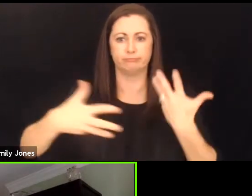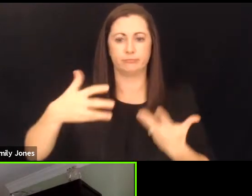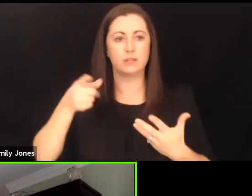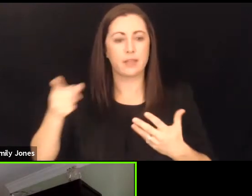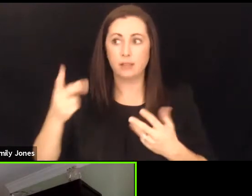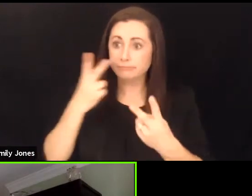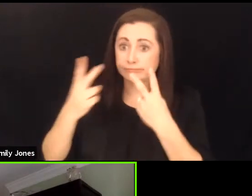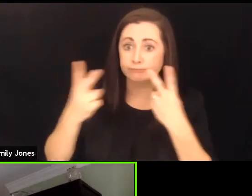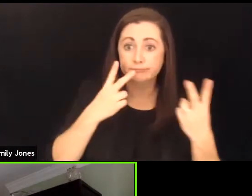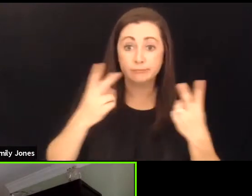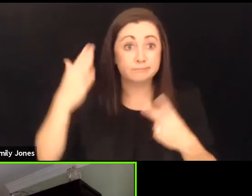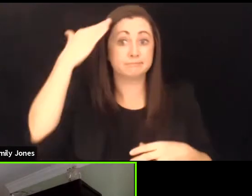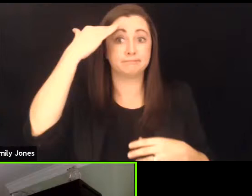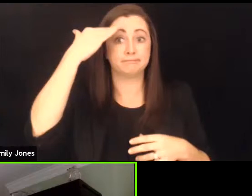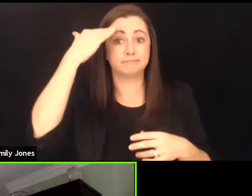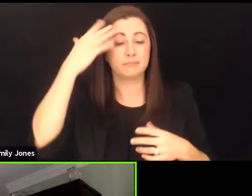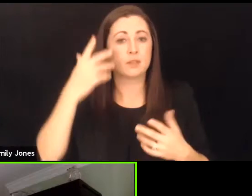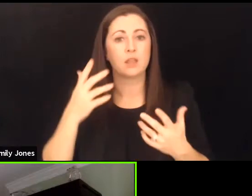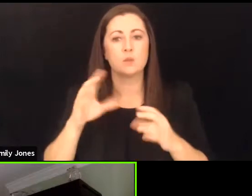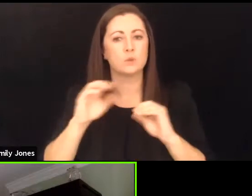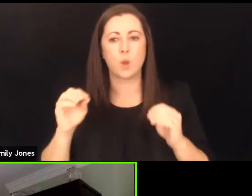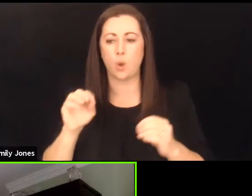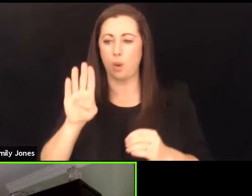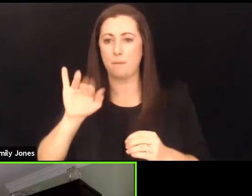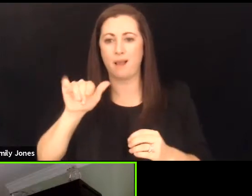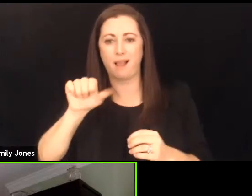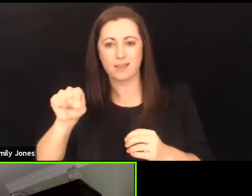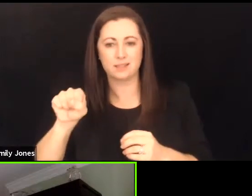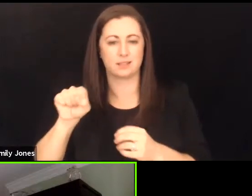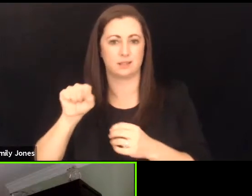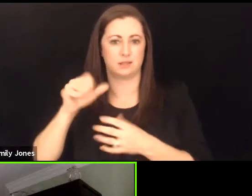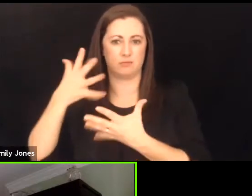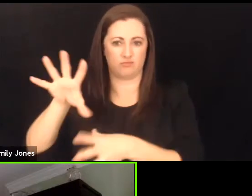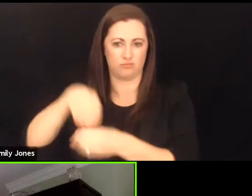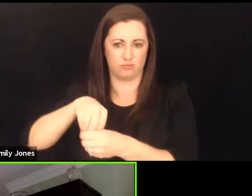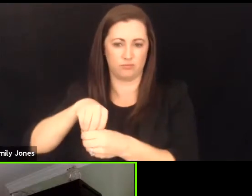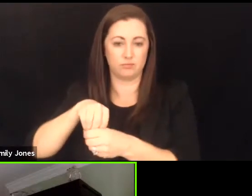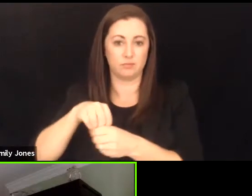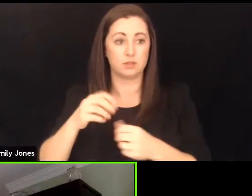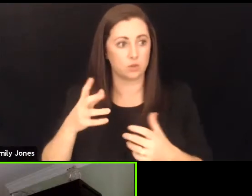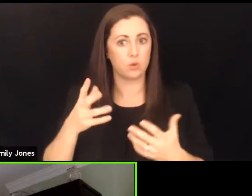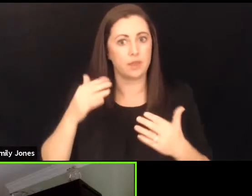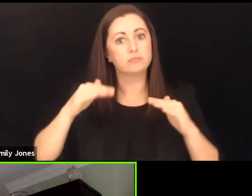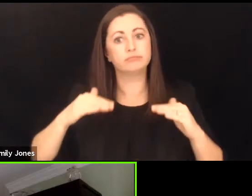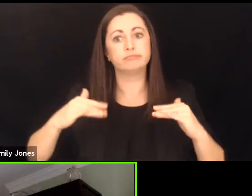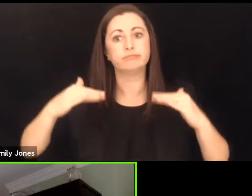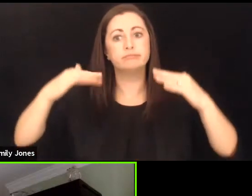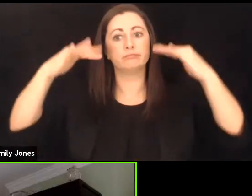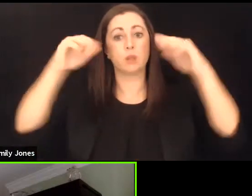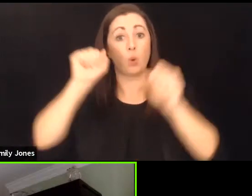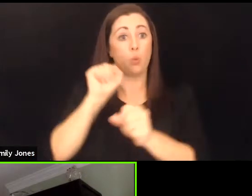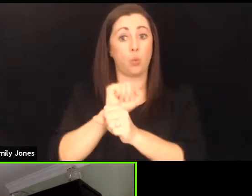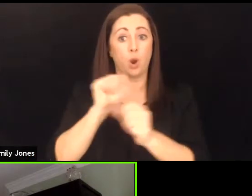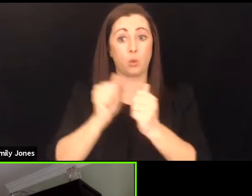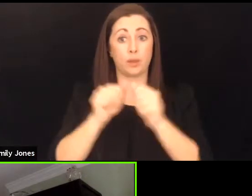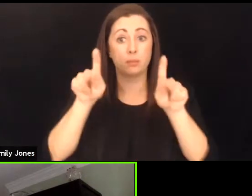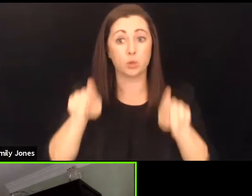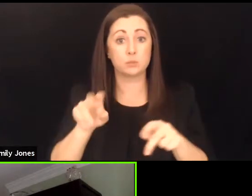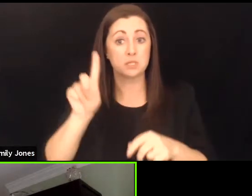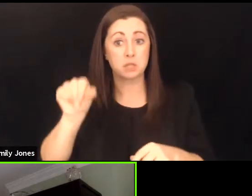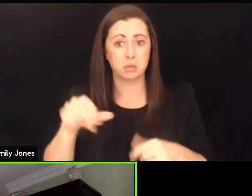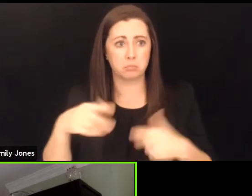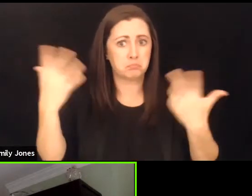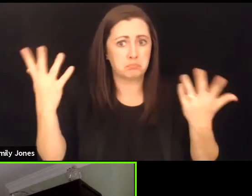grow older and they're going to work alongside someone with a disability, it's not a big deal. But making sure